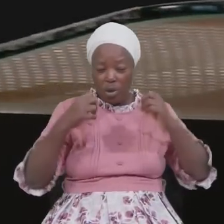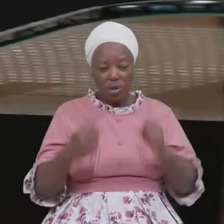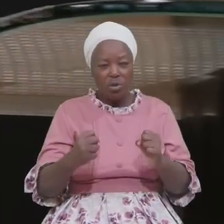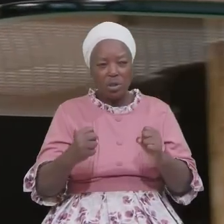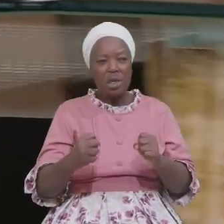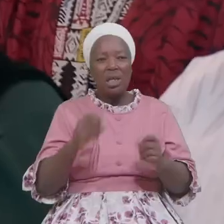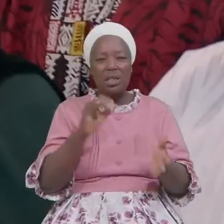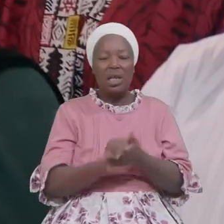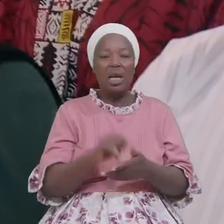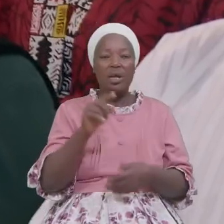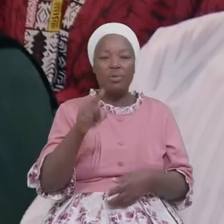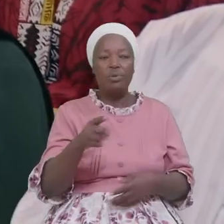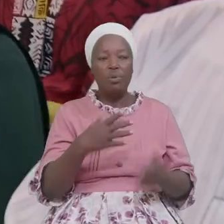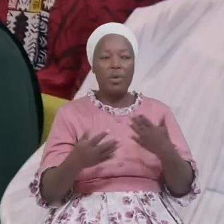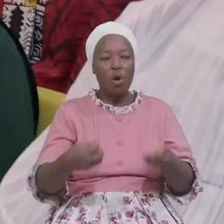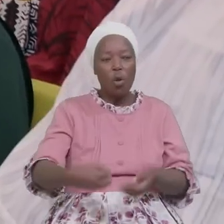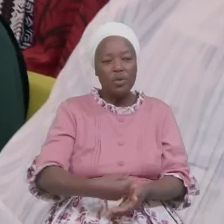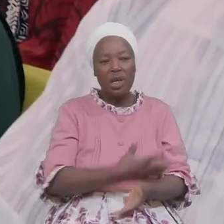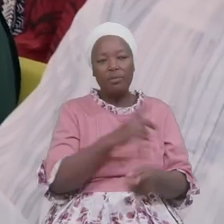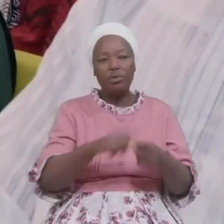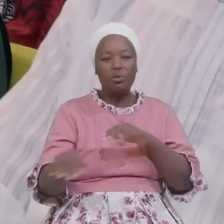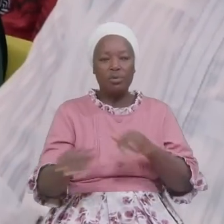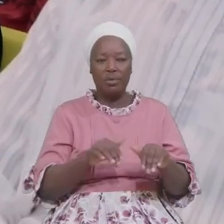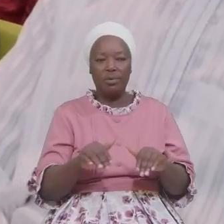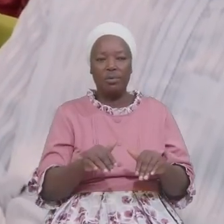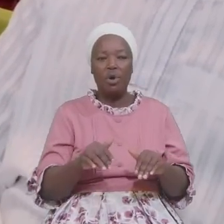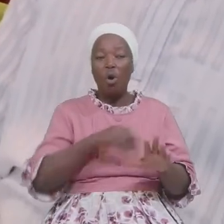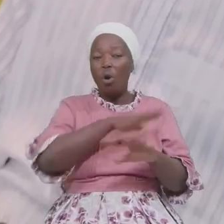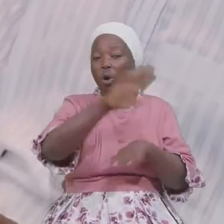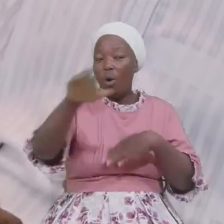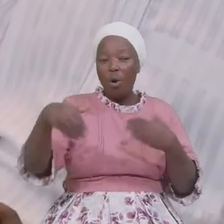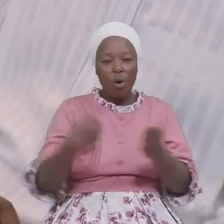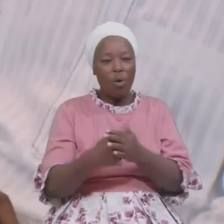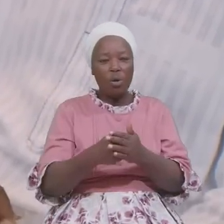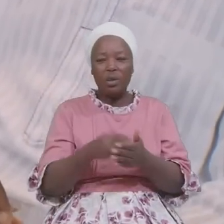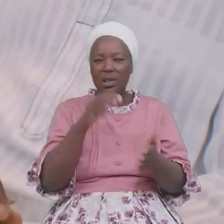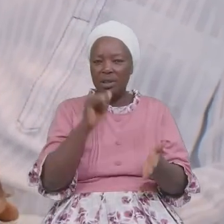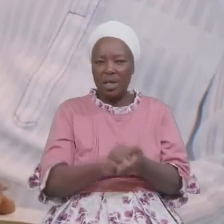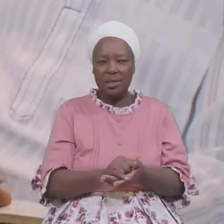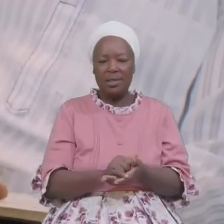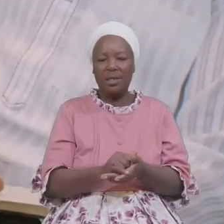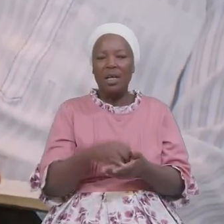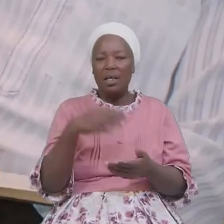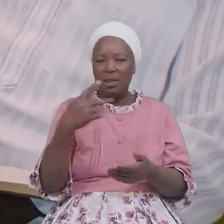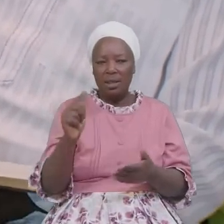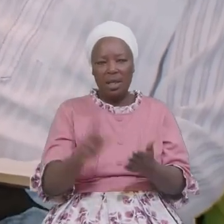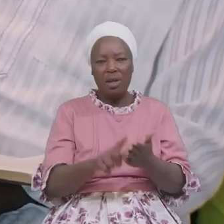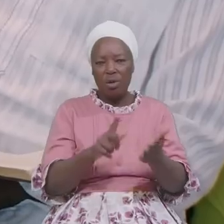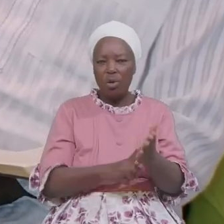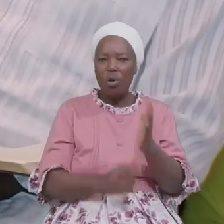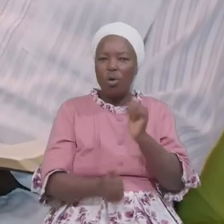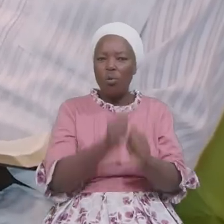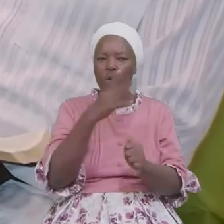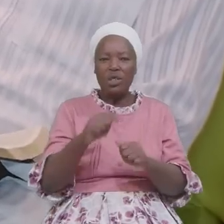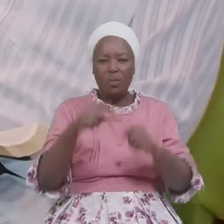thou mayest observe to do all that the law which